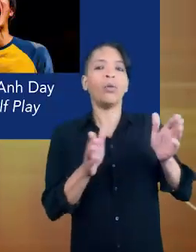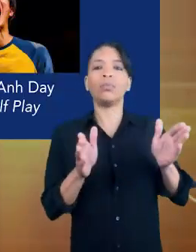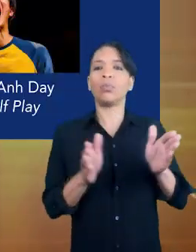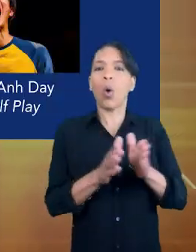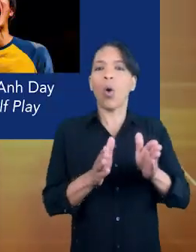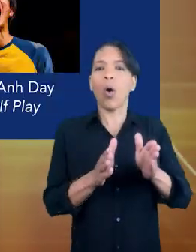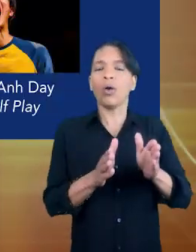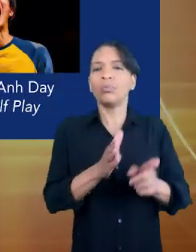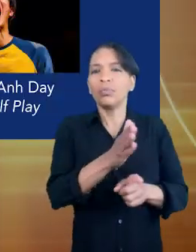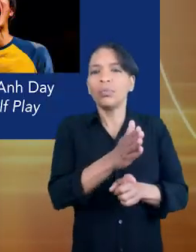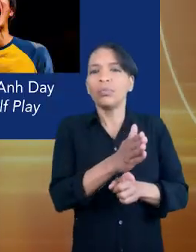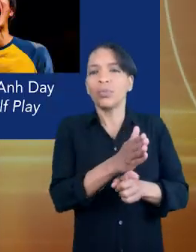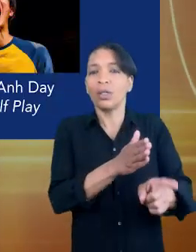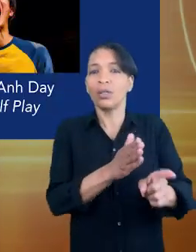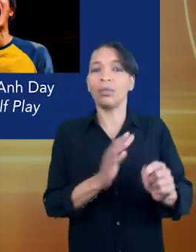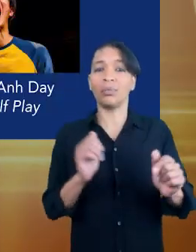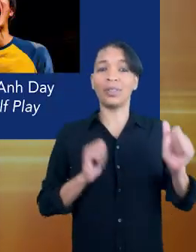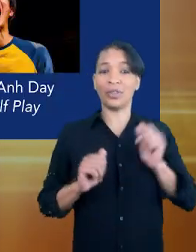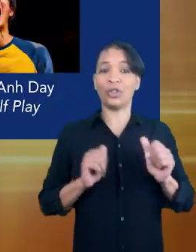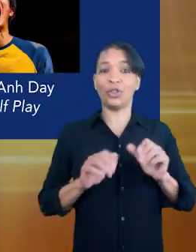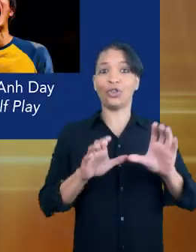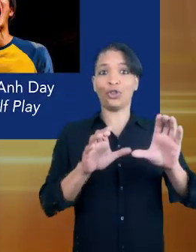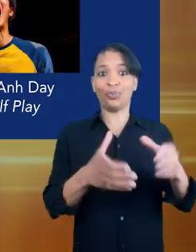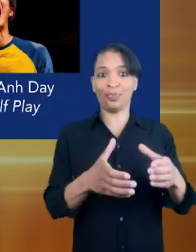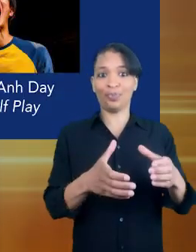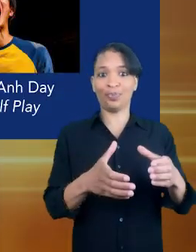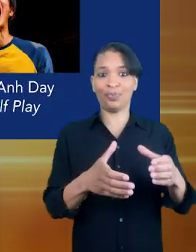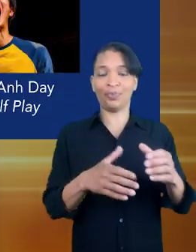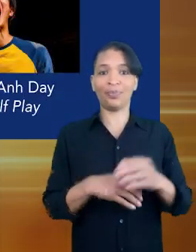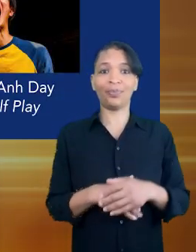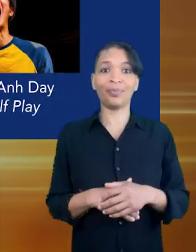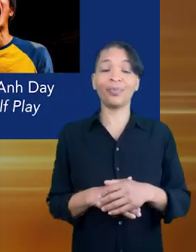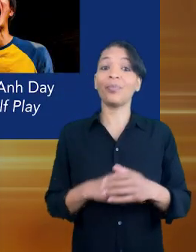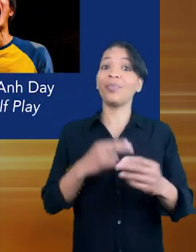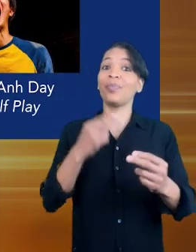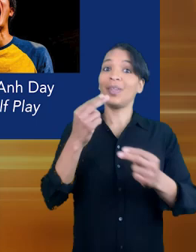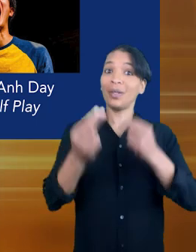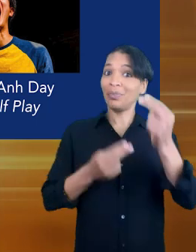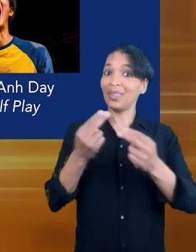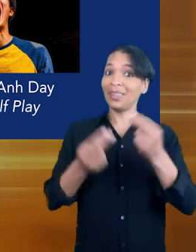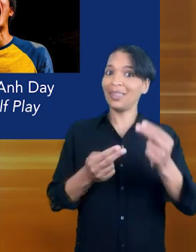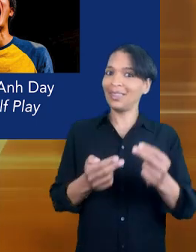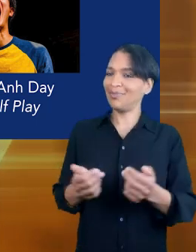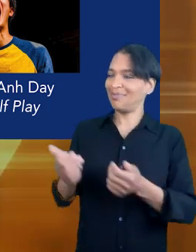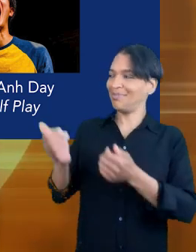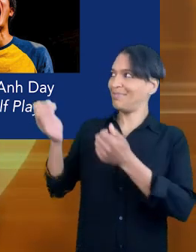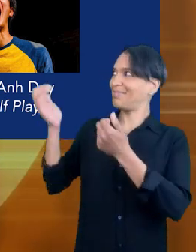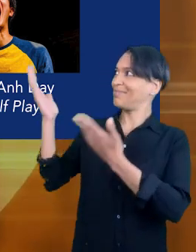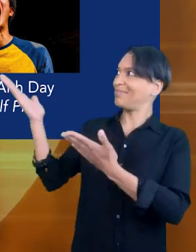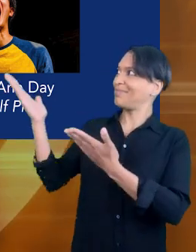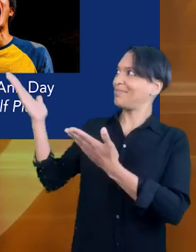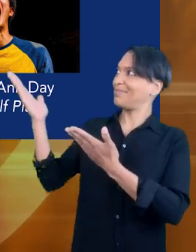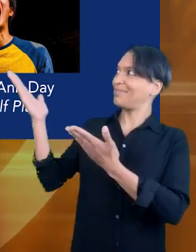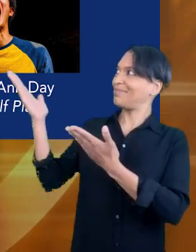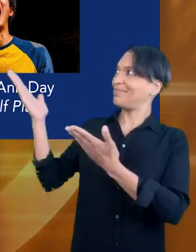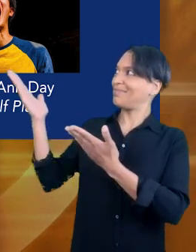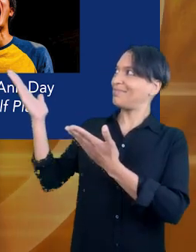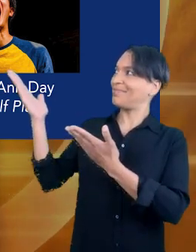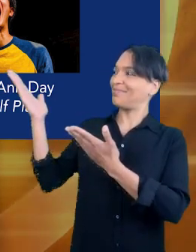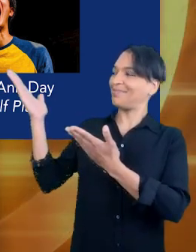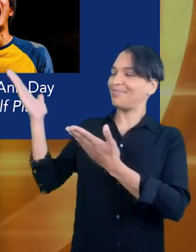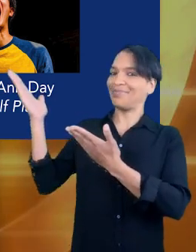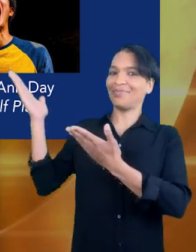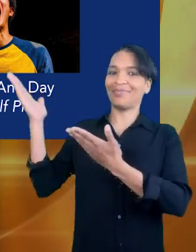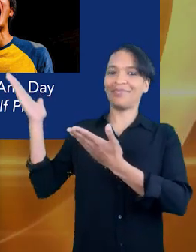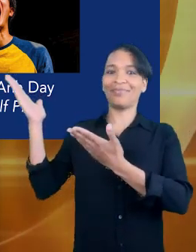The Return, Israeli Stage; Brooks Reeves, The Strange Undoing of Prudencia Hart,